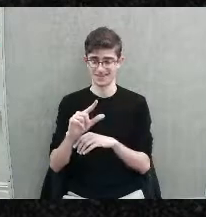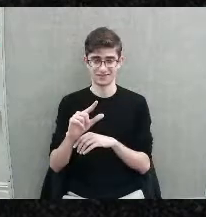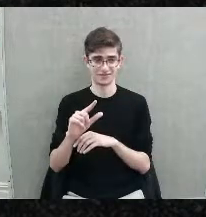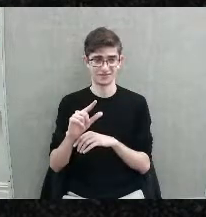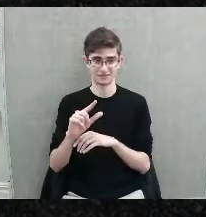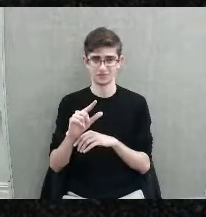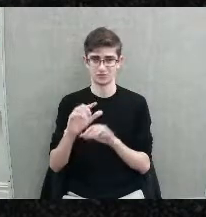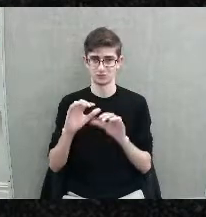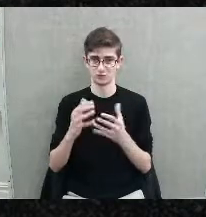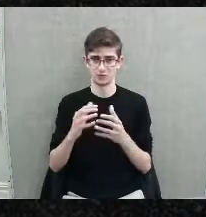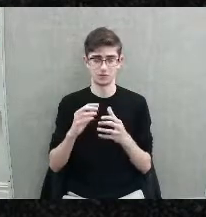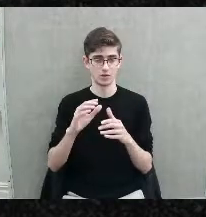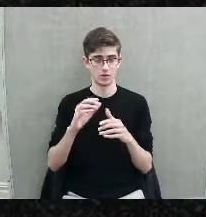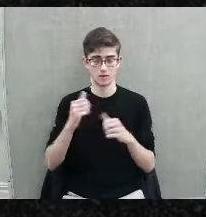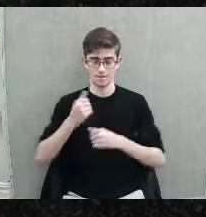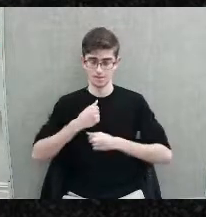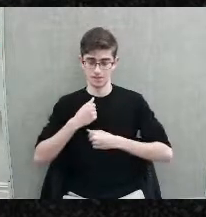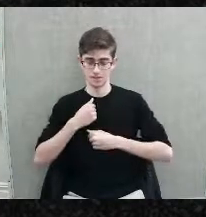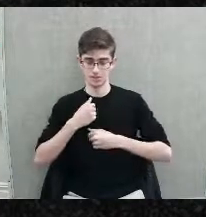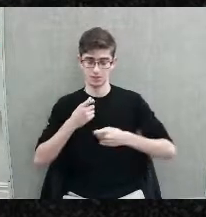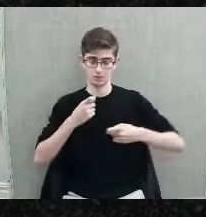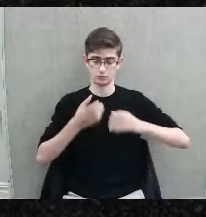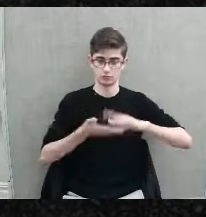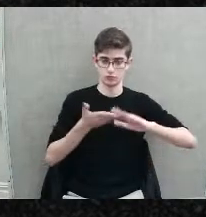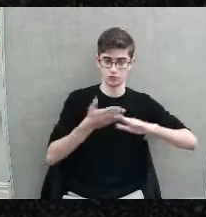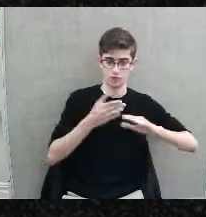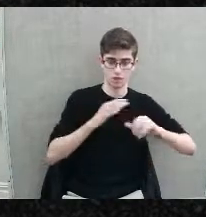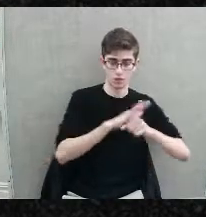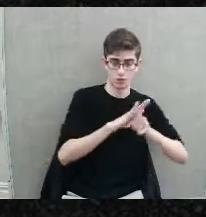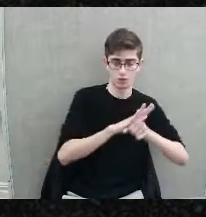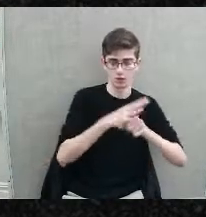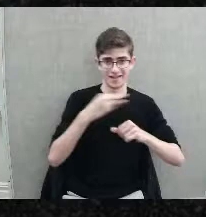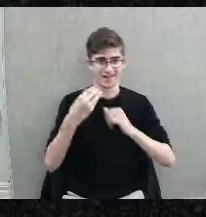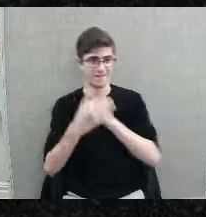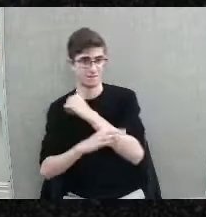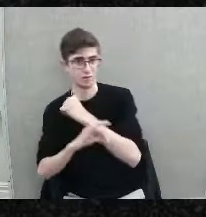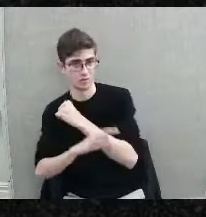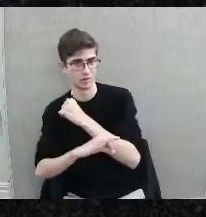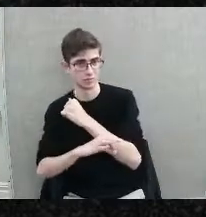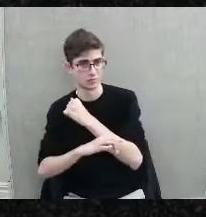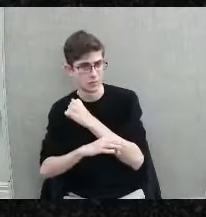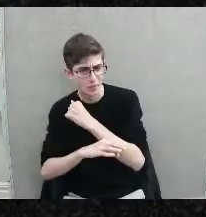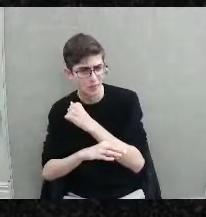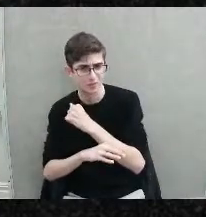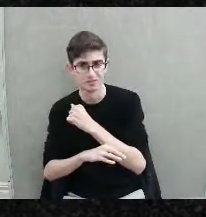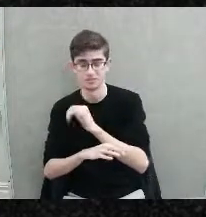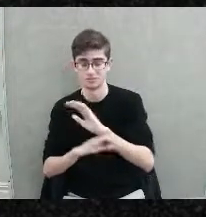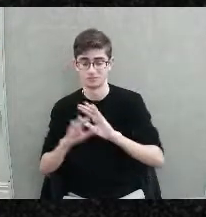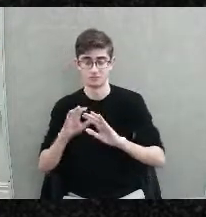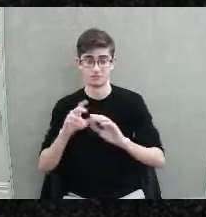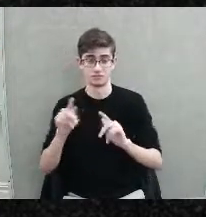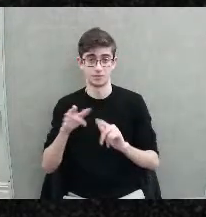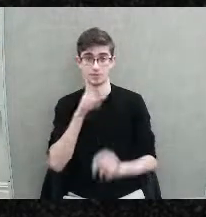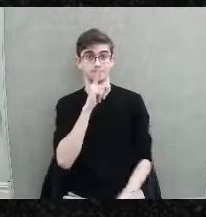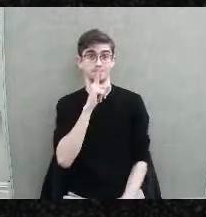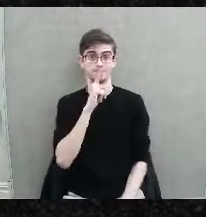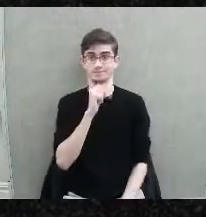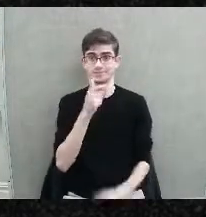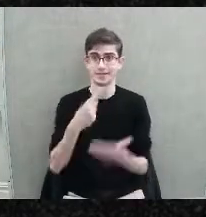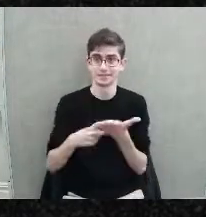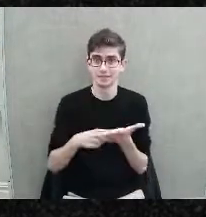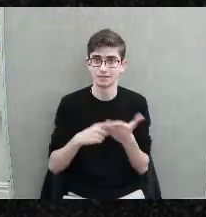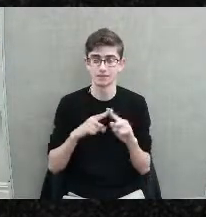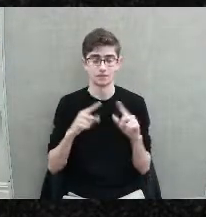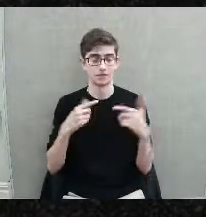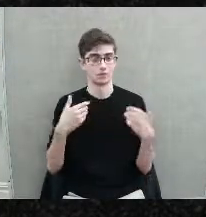command for both the police and the army. So what we are facing, nobody's talking about a coup right now,